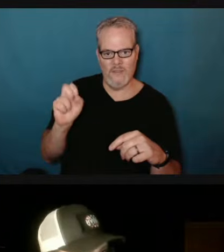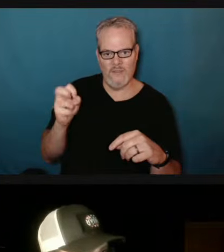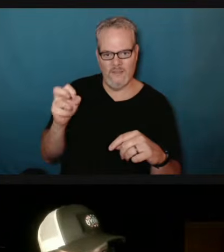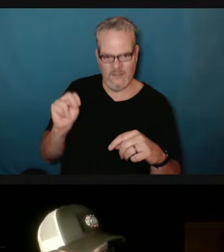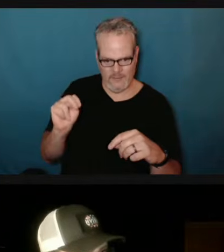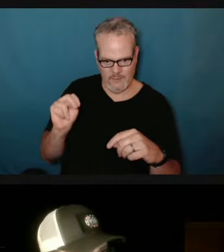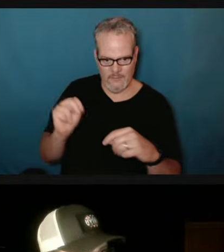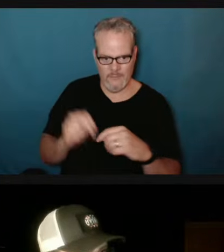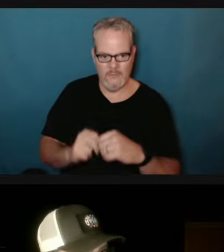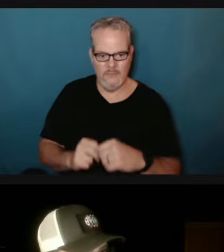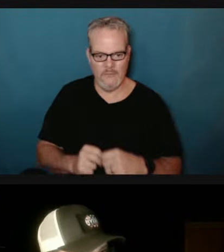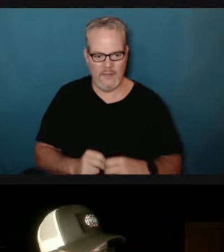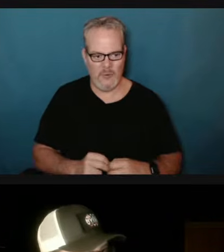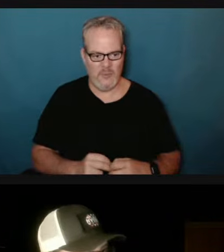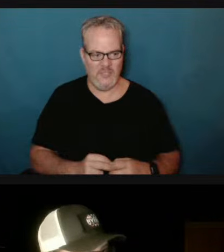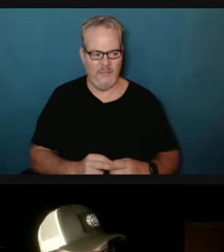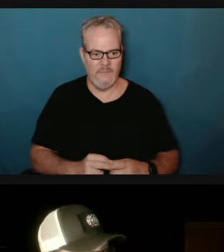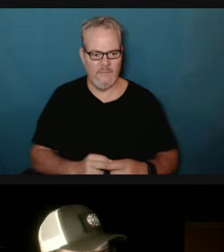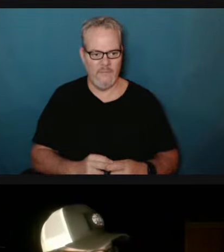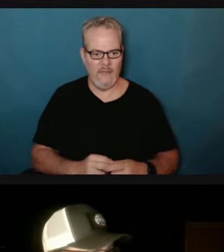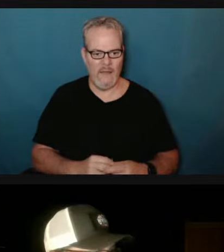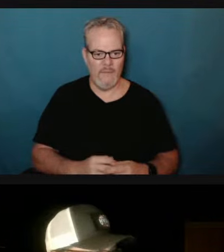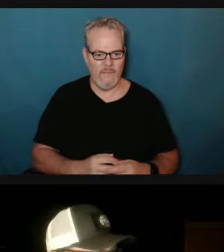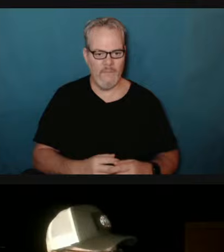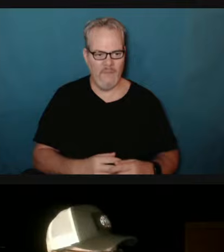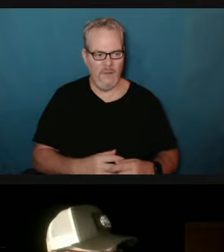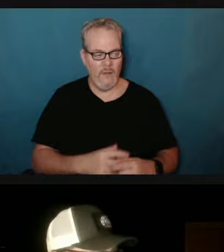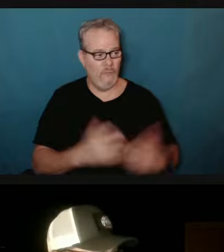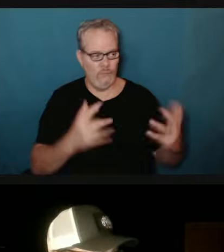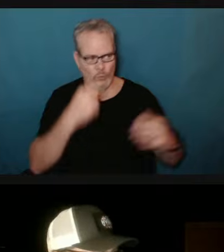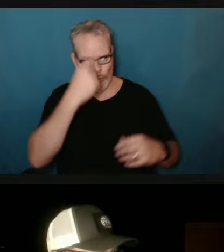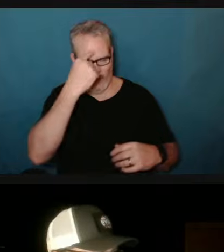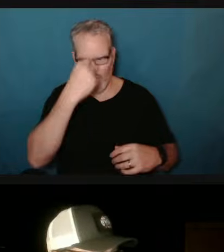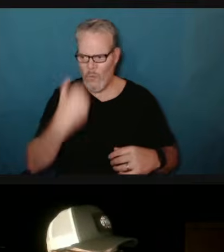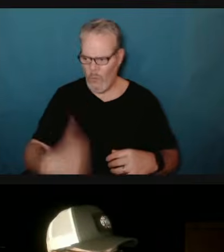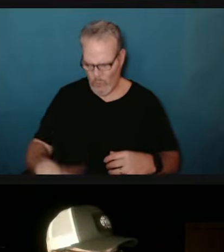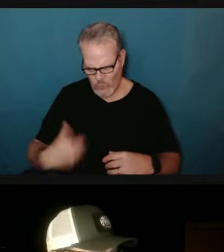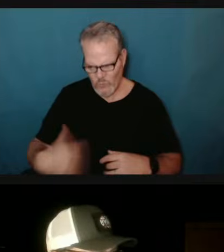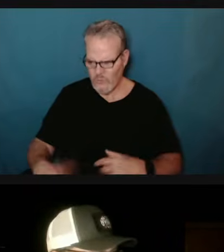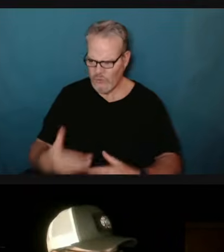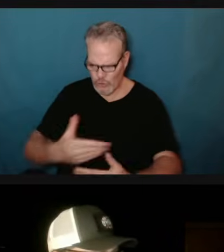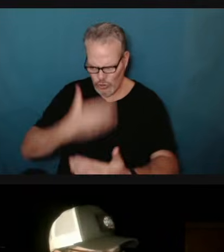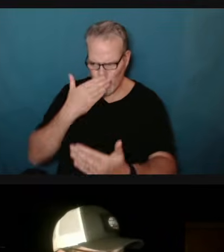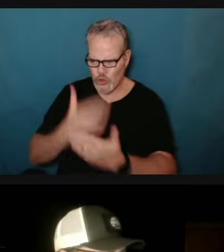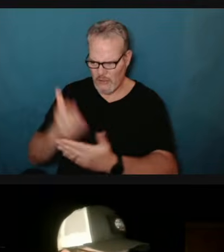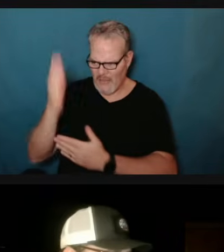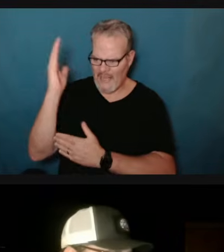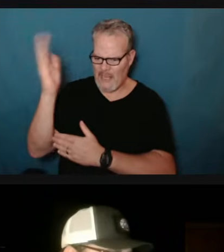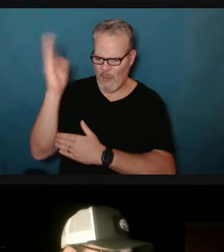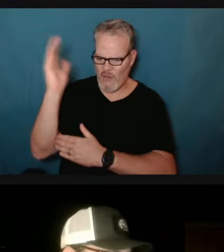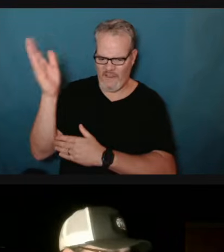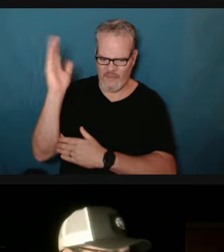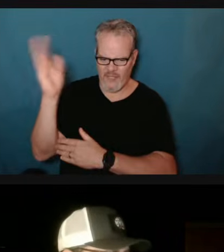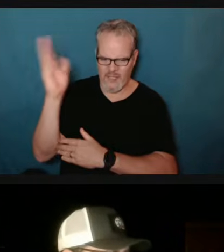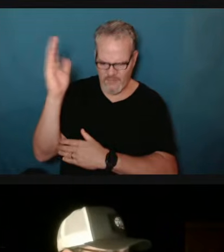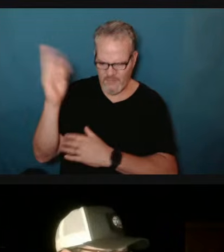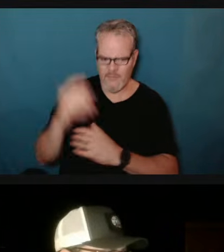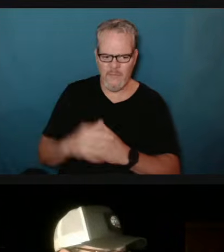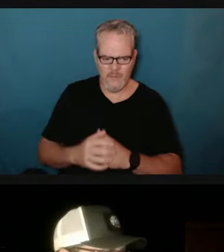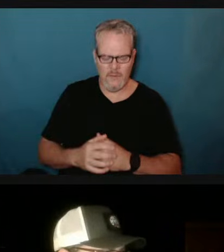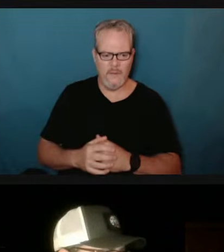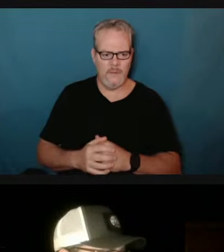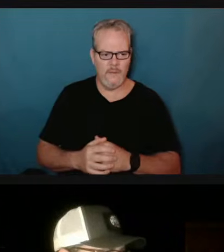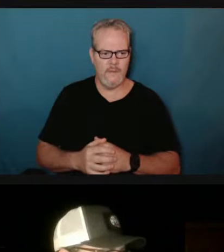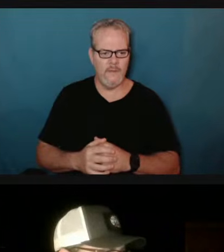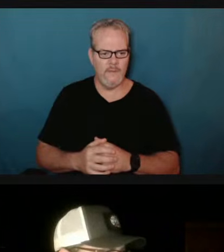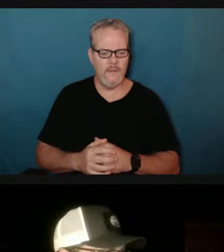Dane? Yeah, it was a really strong, presentation, a lot of information in there, and I love how he didn't escape the Helena slump question